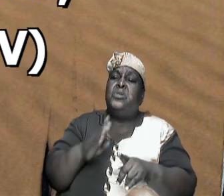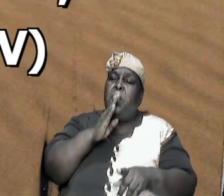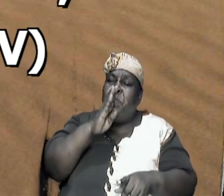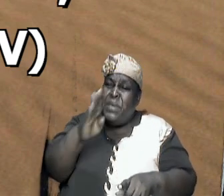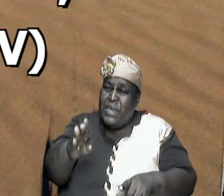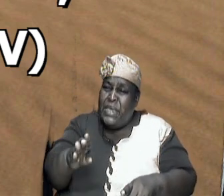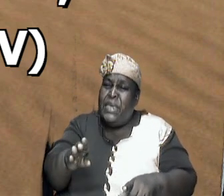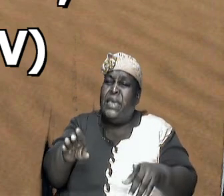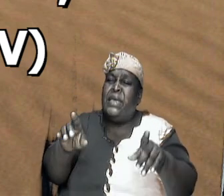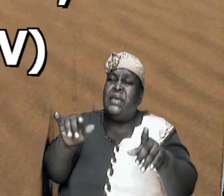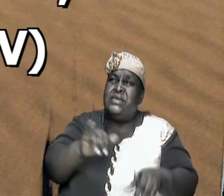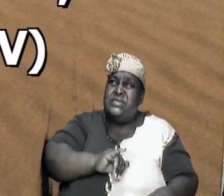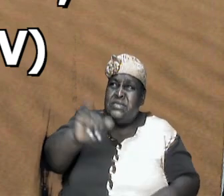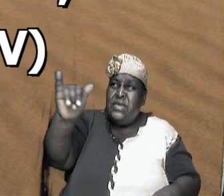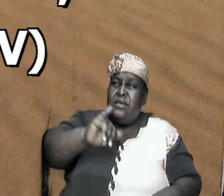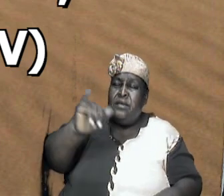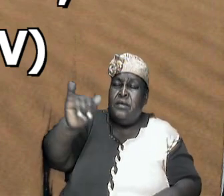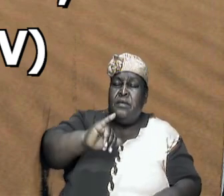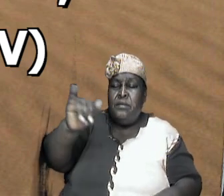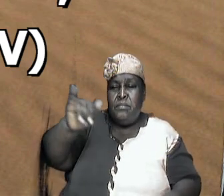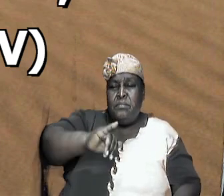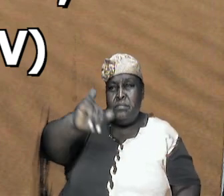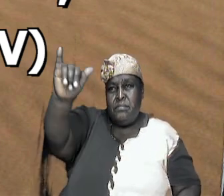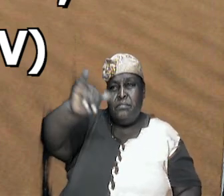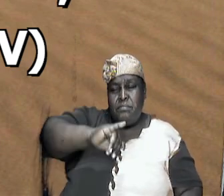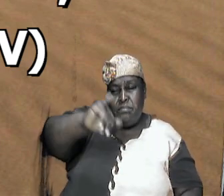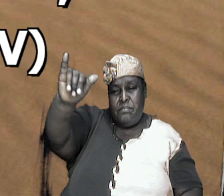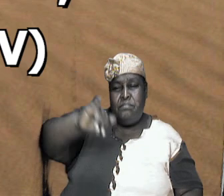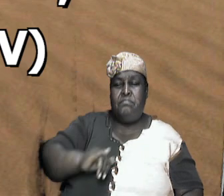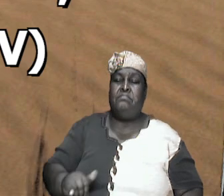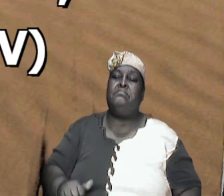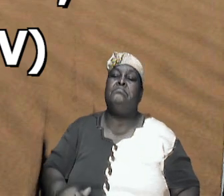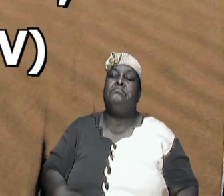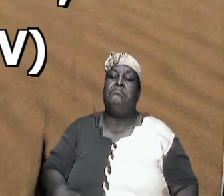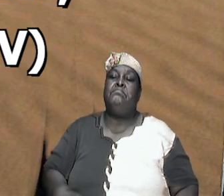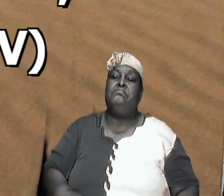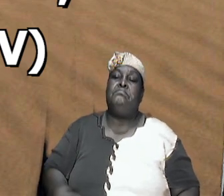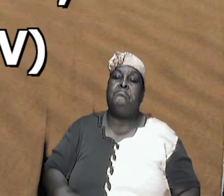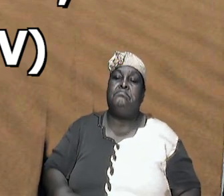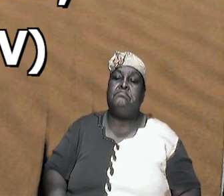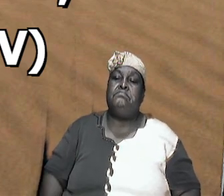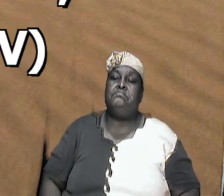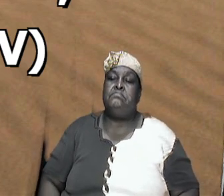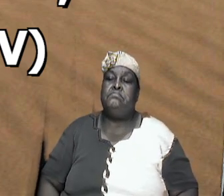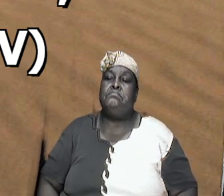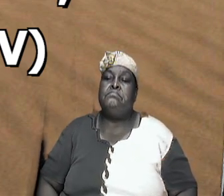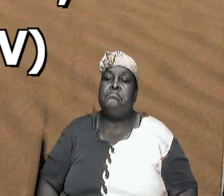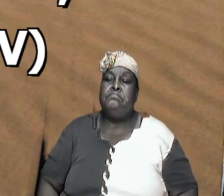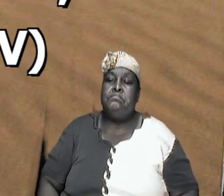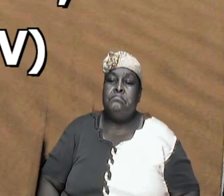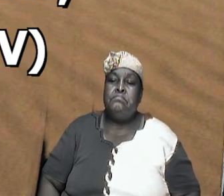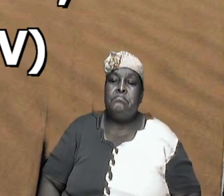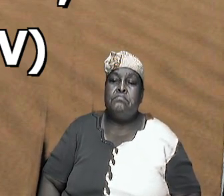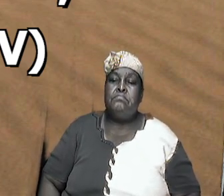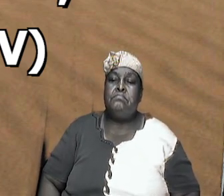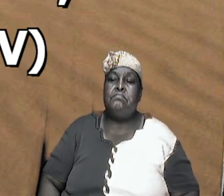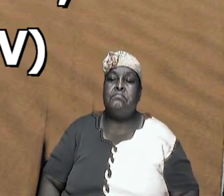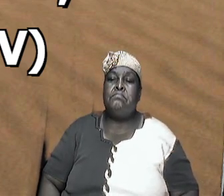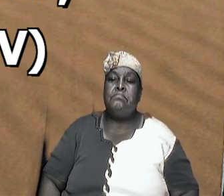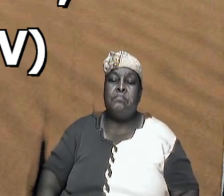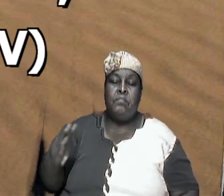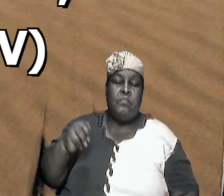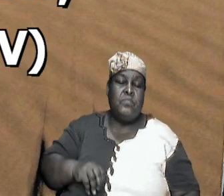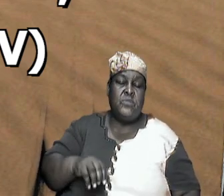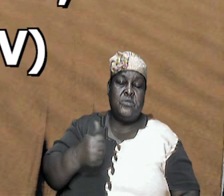like him, right? There's a scripture, I think, in Matthew 10,